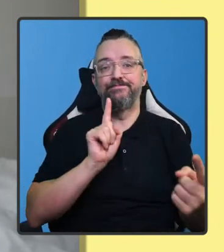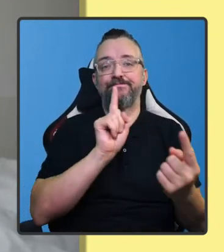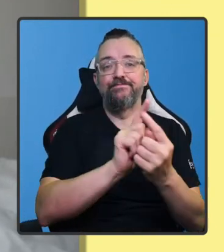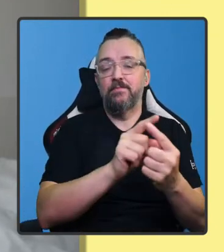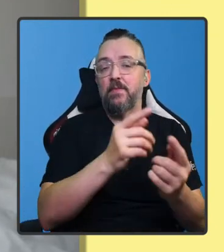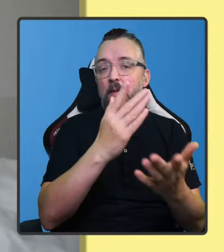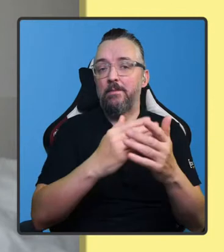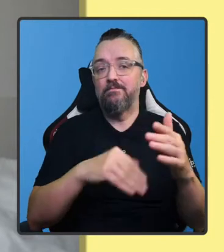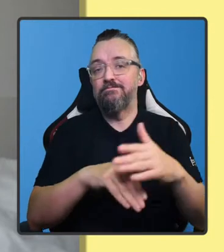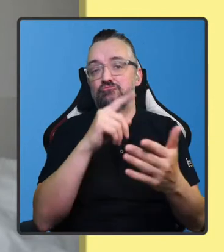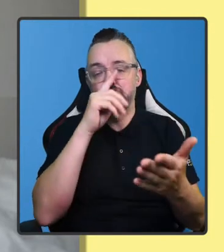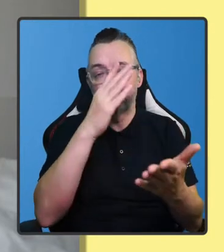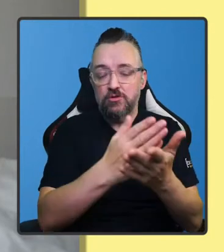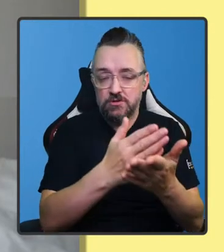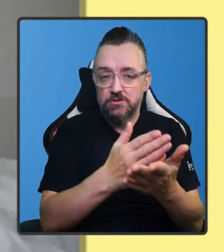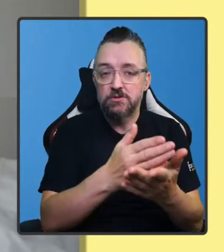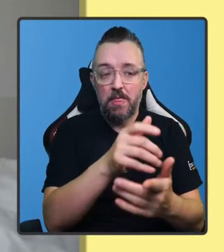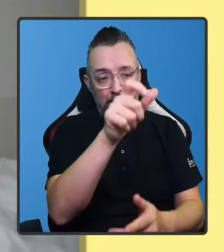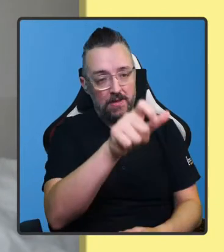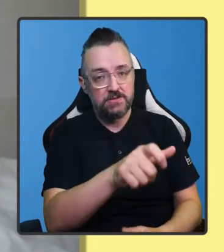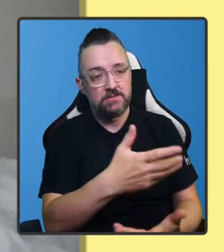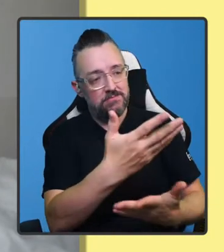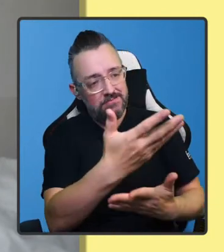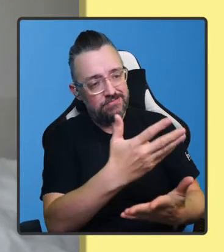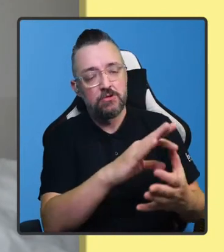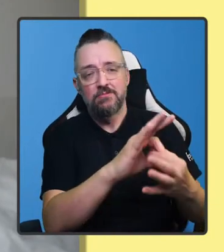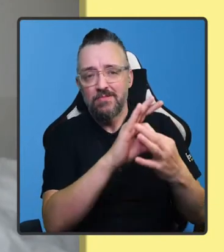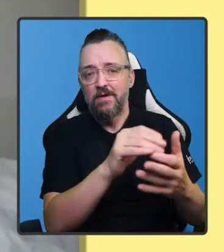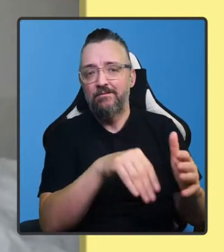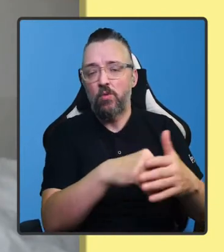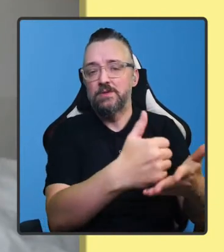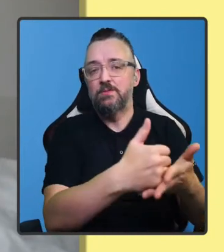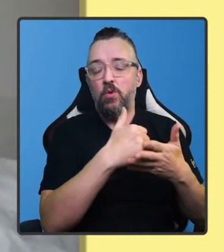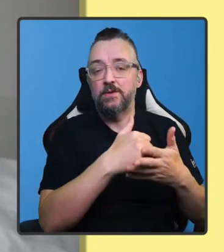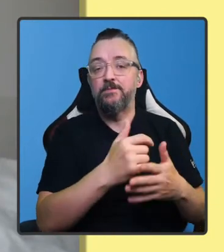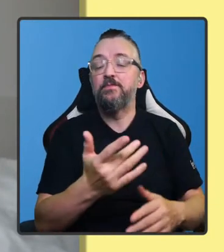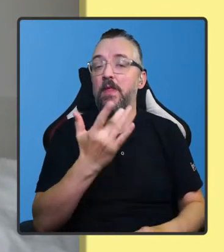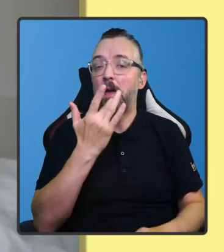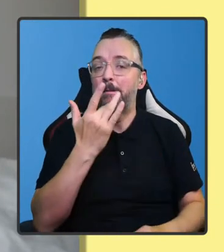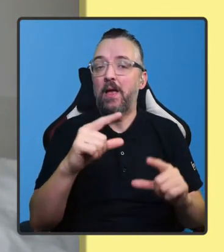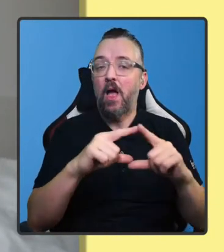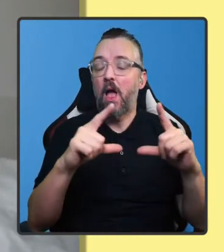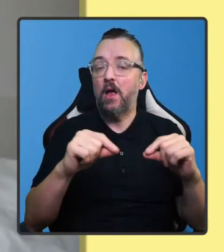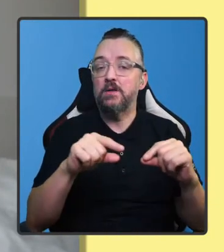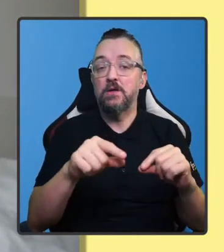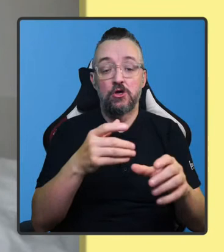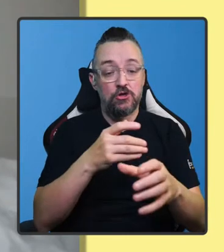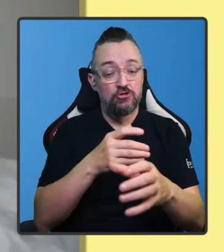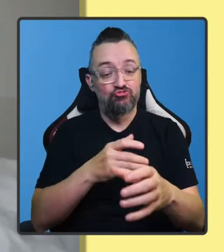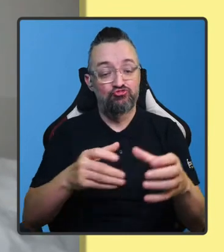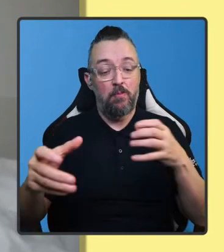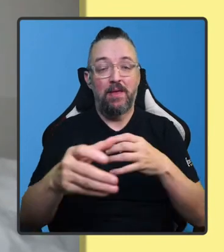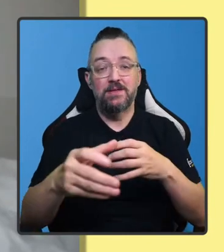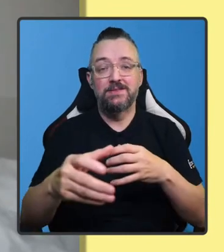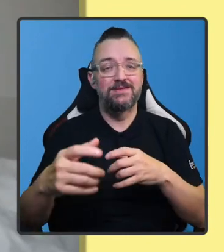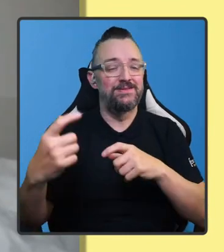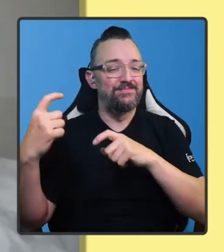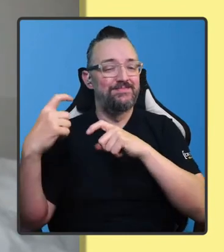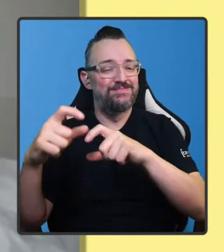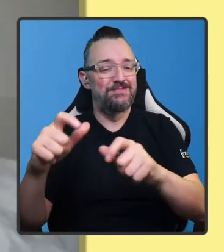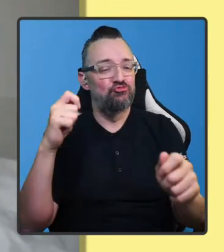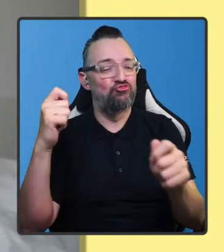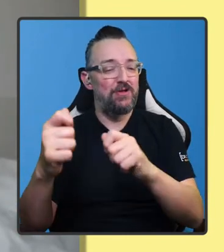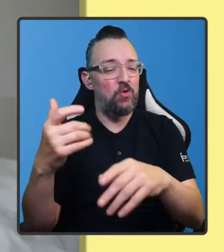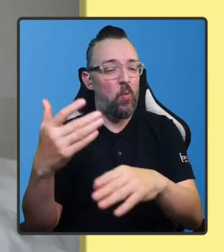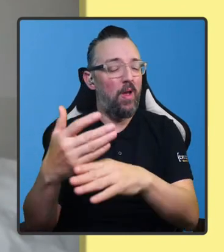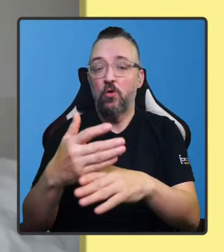professional, confident and supportive. The pink card scheme isn't a substitute for continuing work and systematic change.